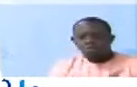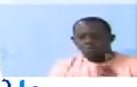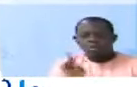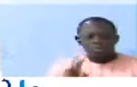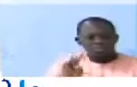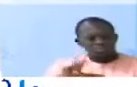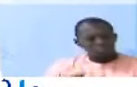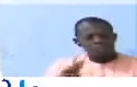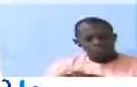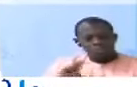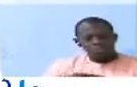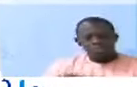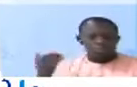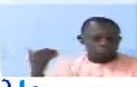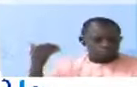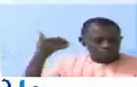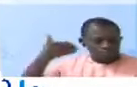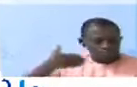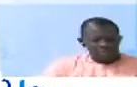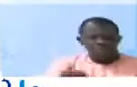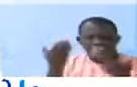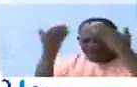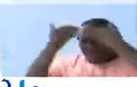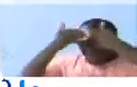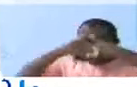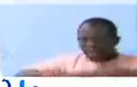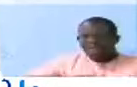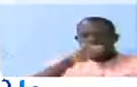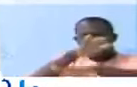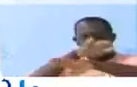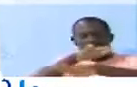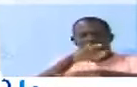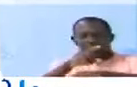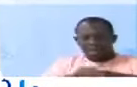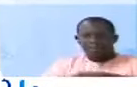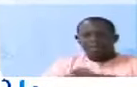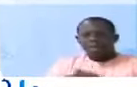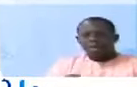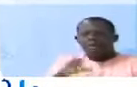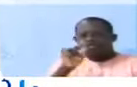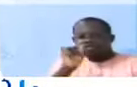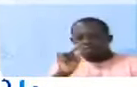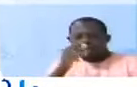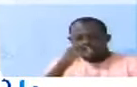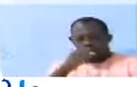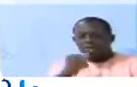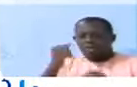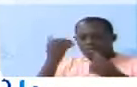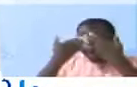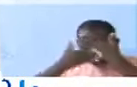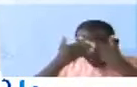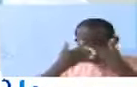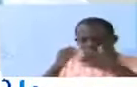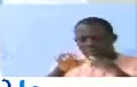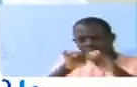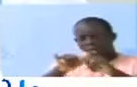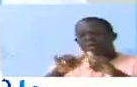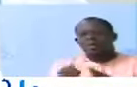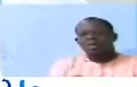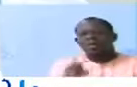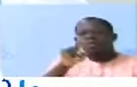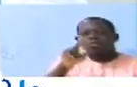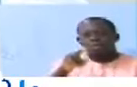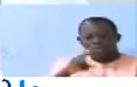till late in the evening until it was about to become dark. During this period, did you give a